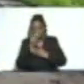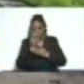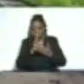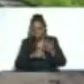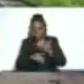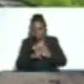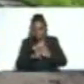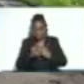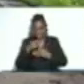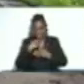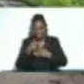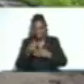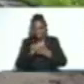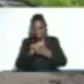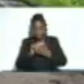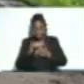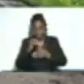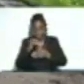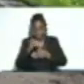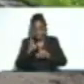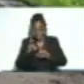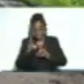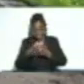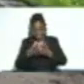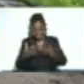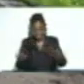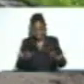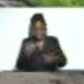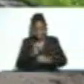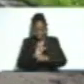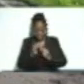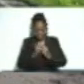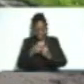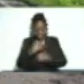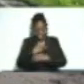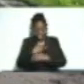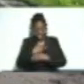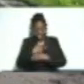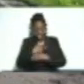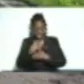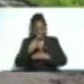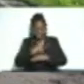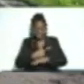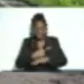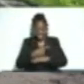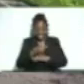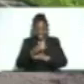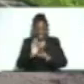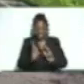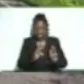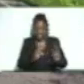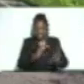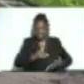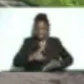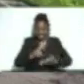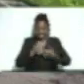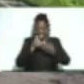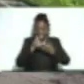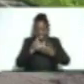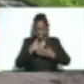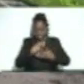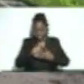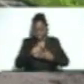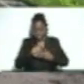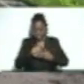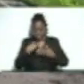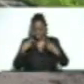Disney was here working with us today and are planning to basically try and help us